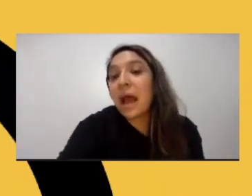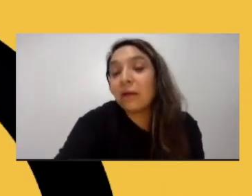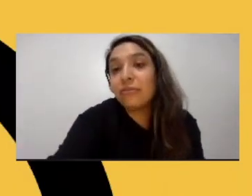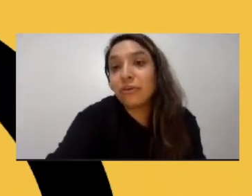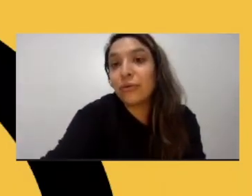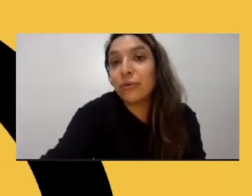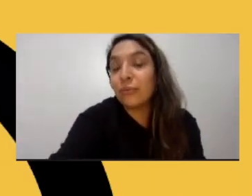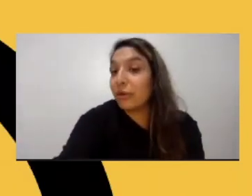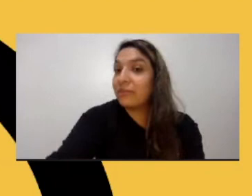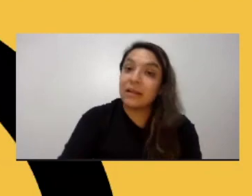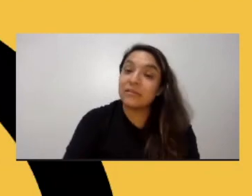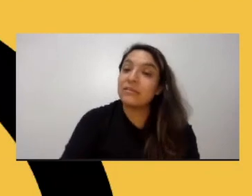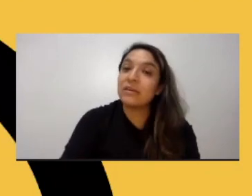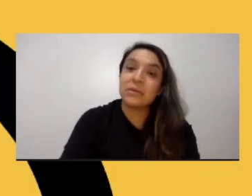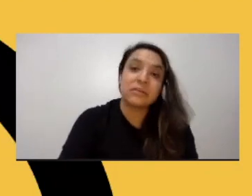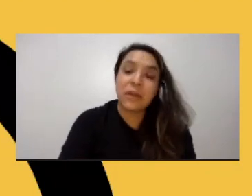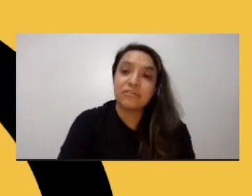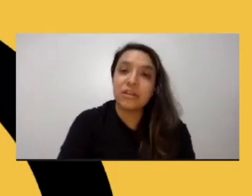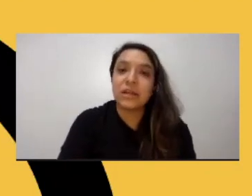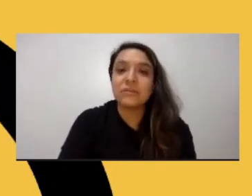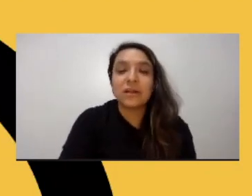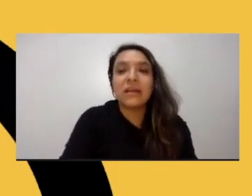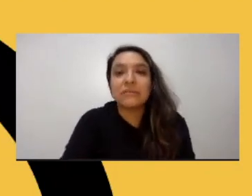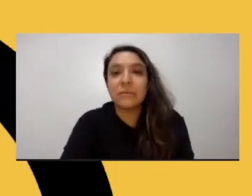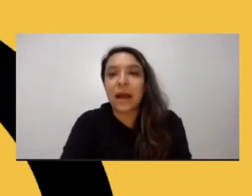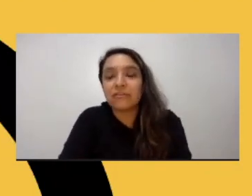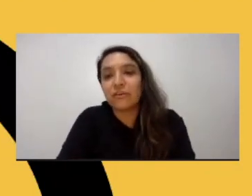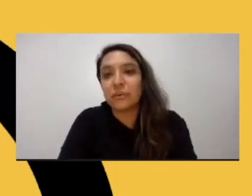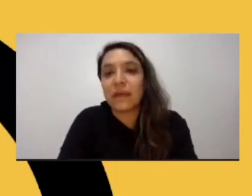how to read sentences with expression as well as how to box your glue sounds.